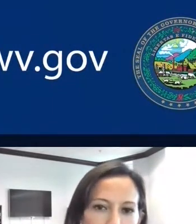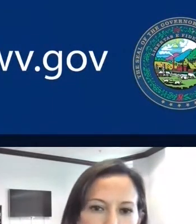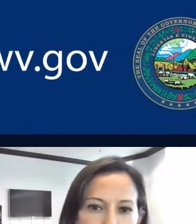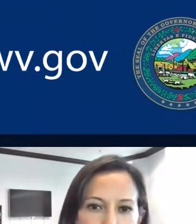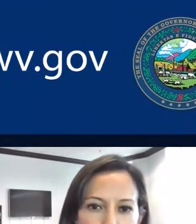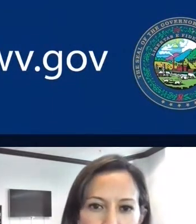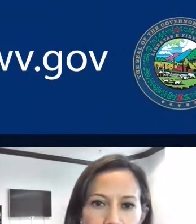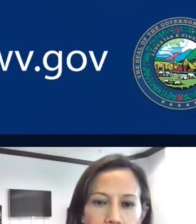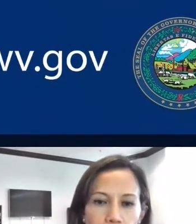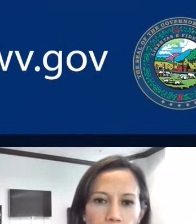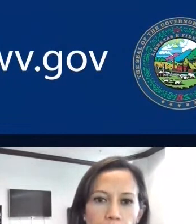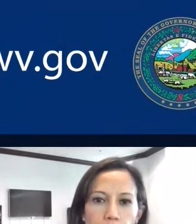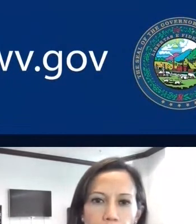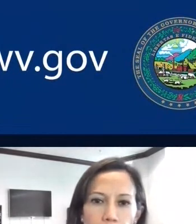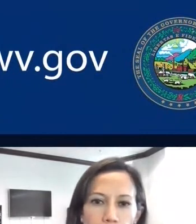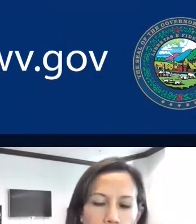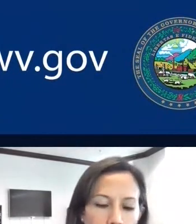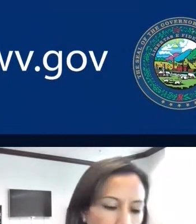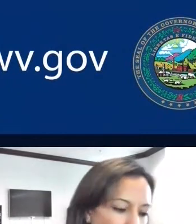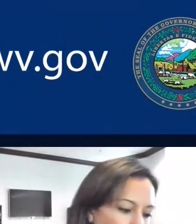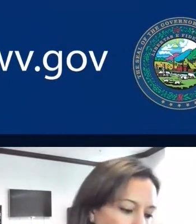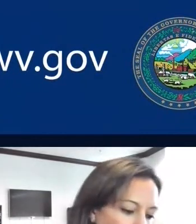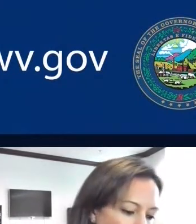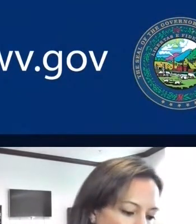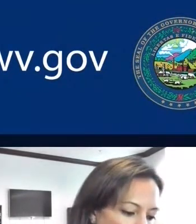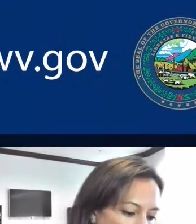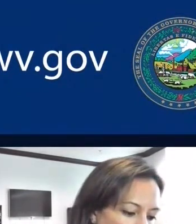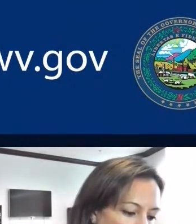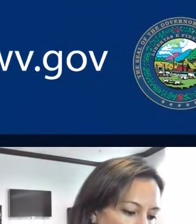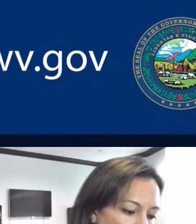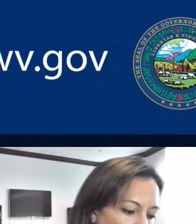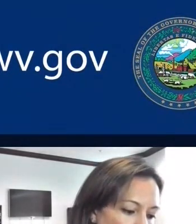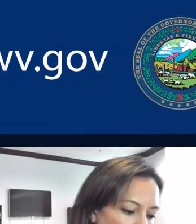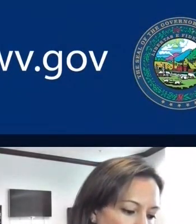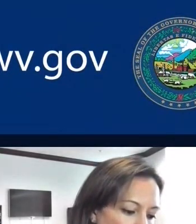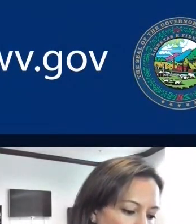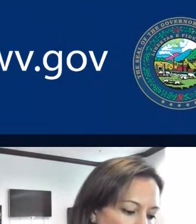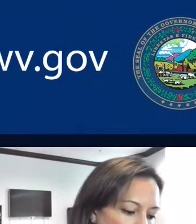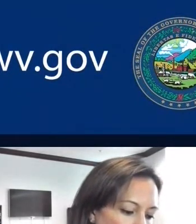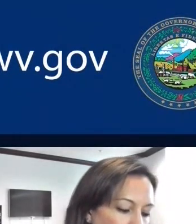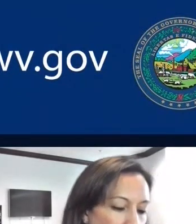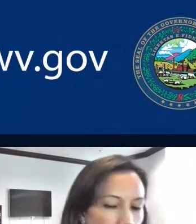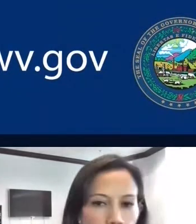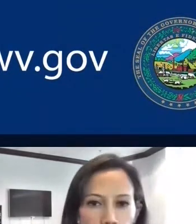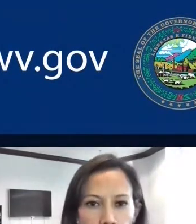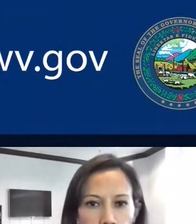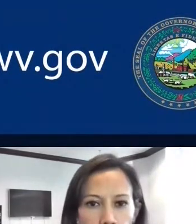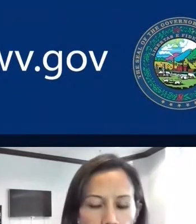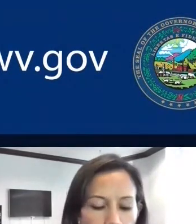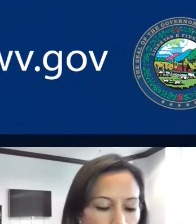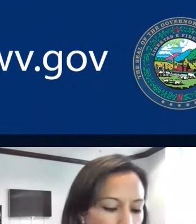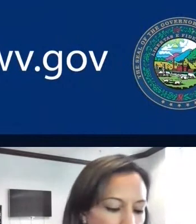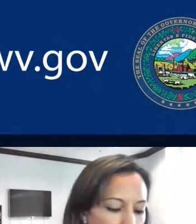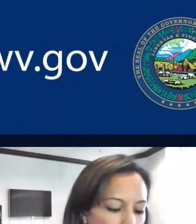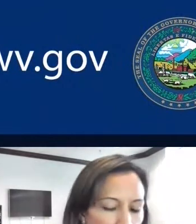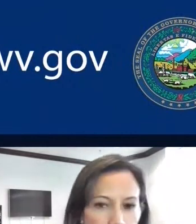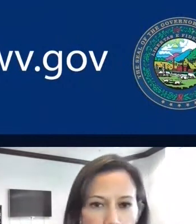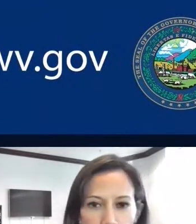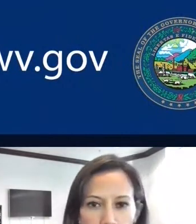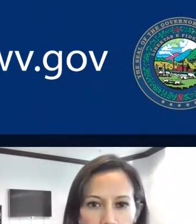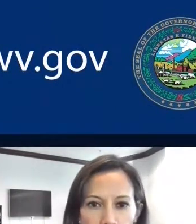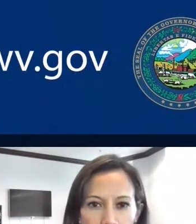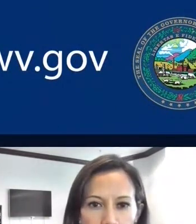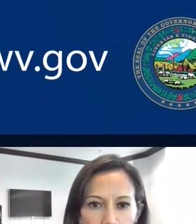seems to be a split in opinion on science. Any indication on why they